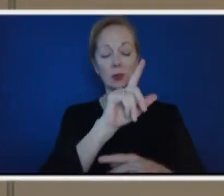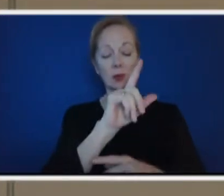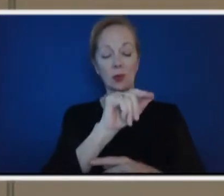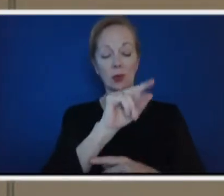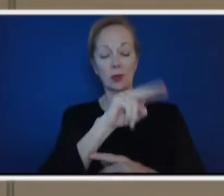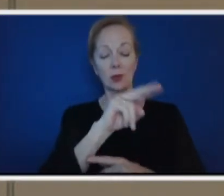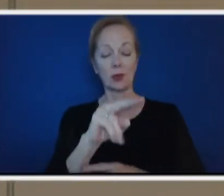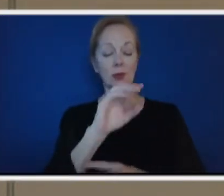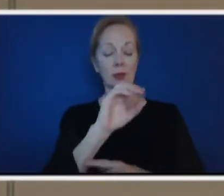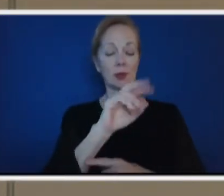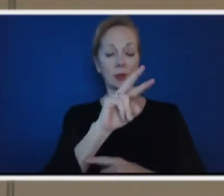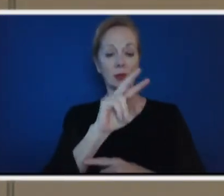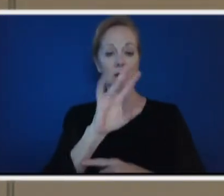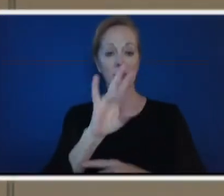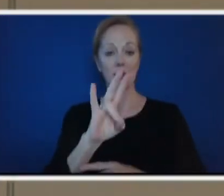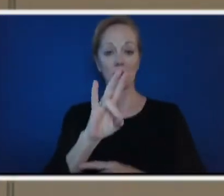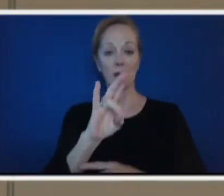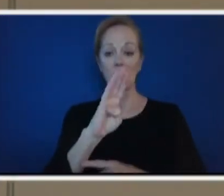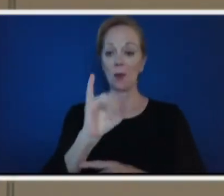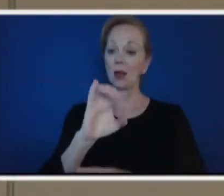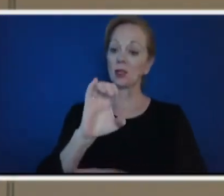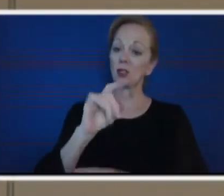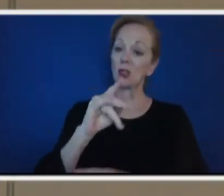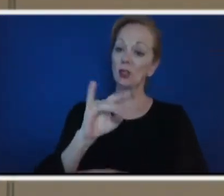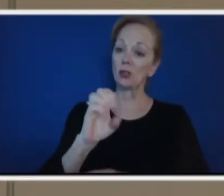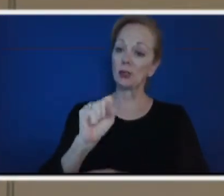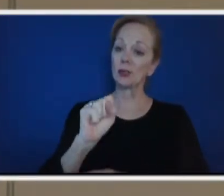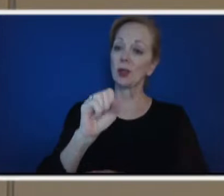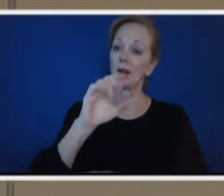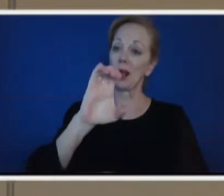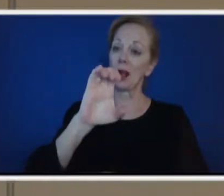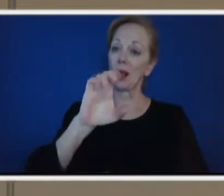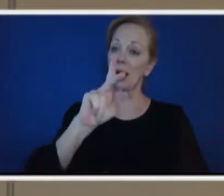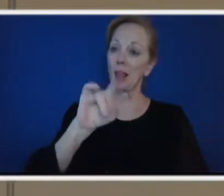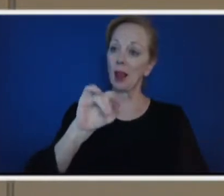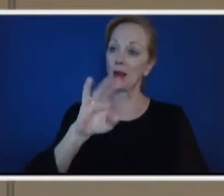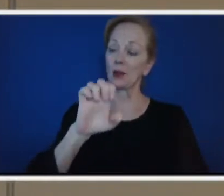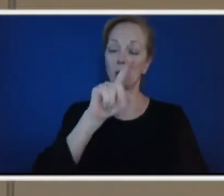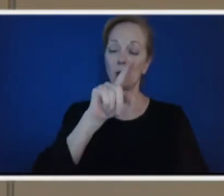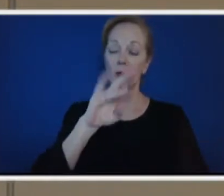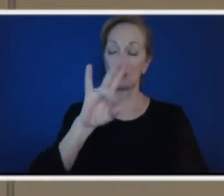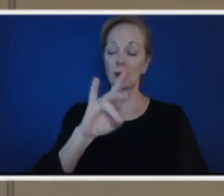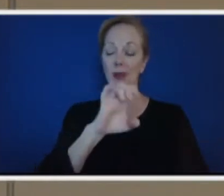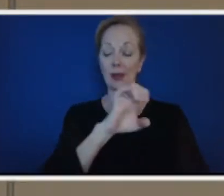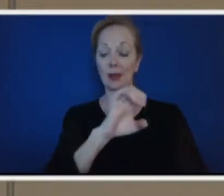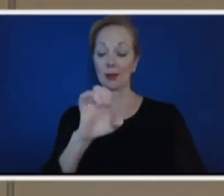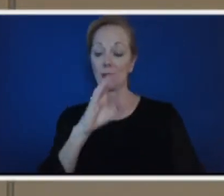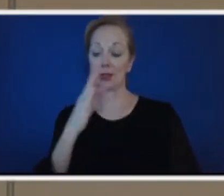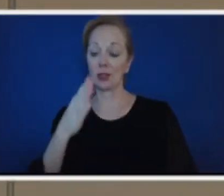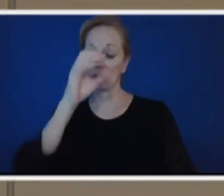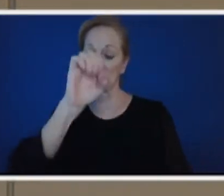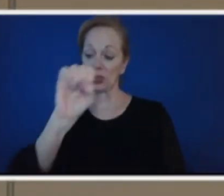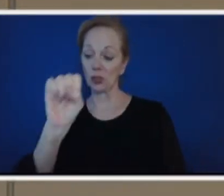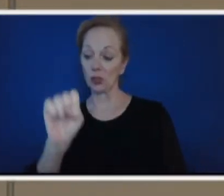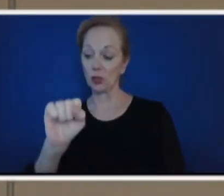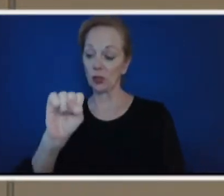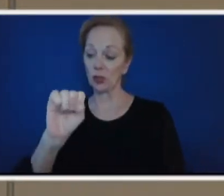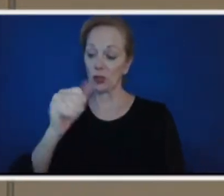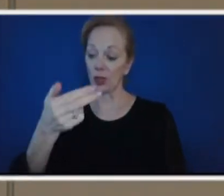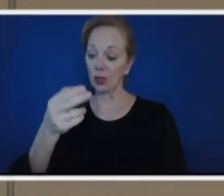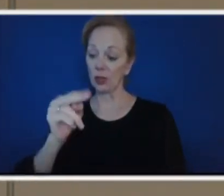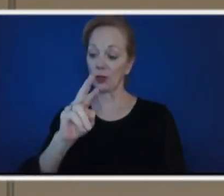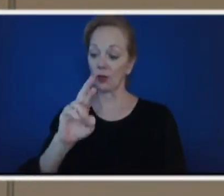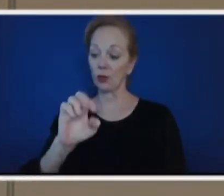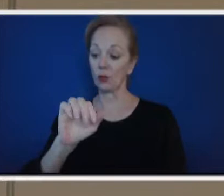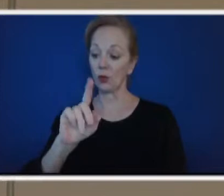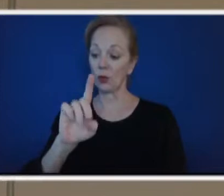2022-027 by Childress Klein for approximately 2.27 acres located on the east side of Sharon Road, west of Colony Road, and north